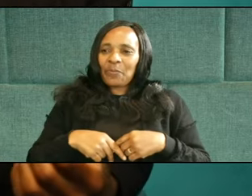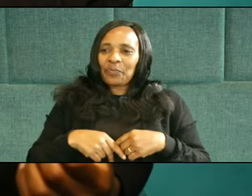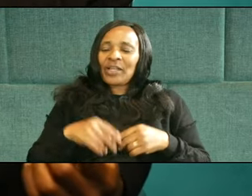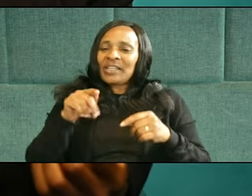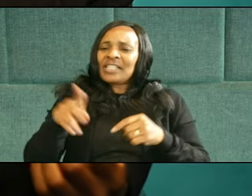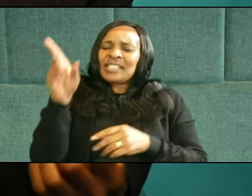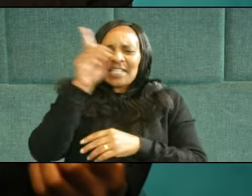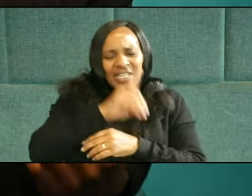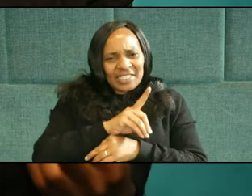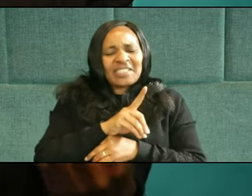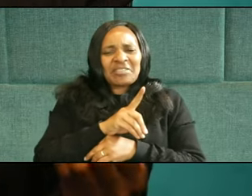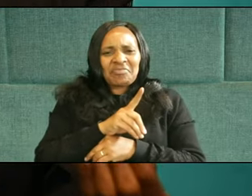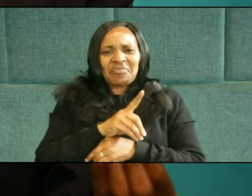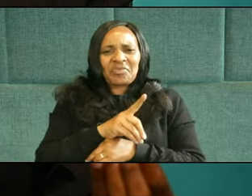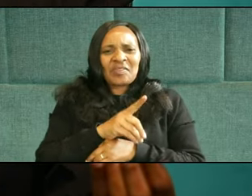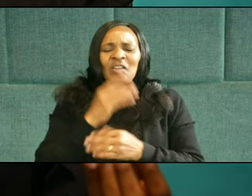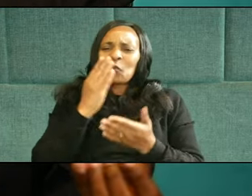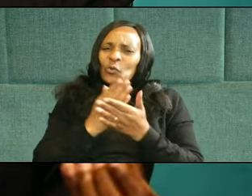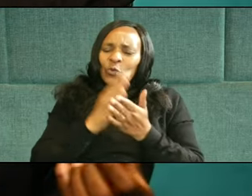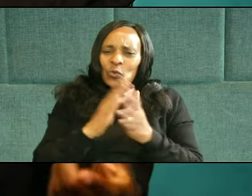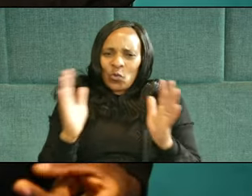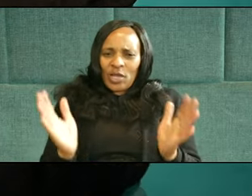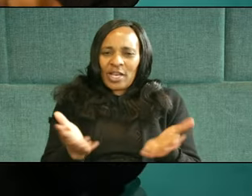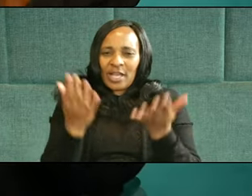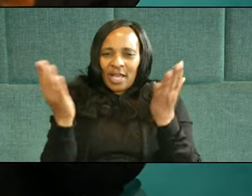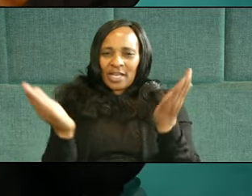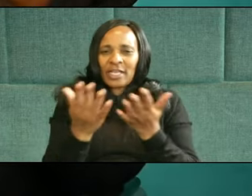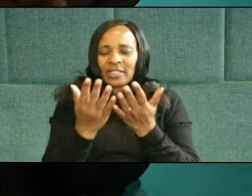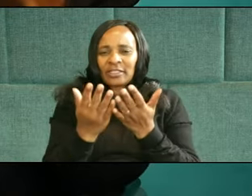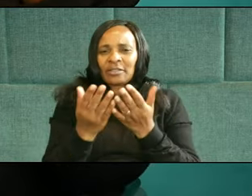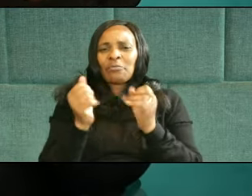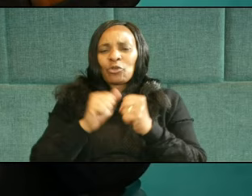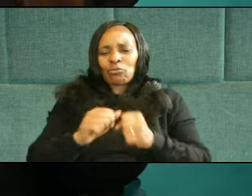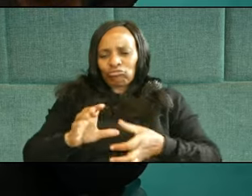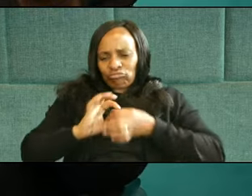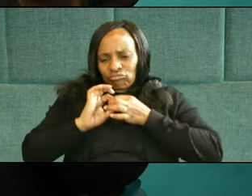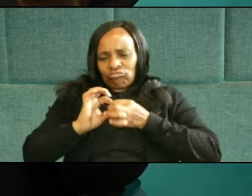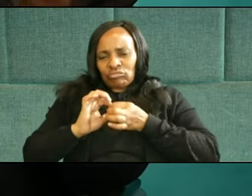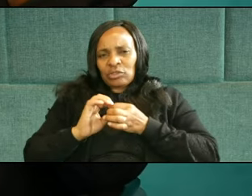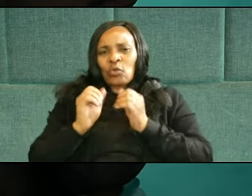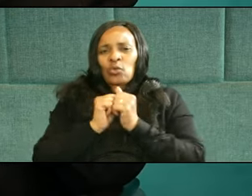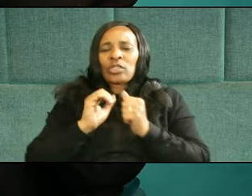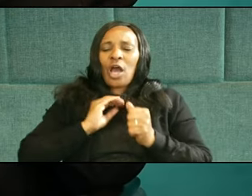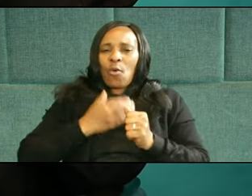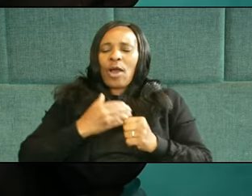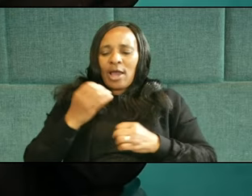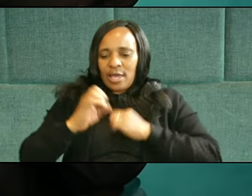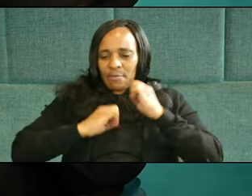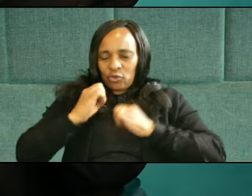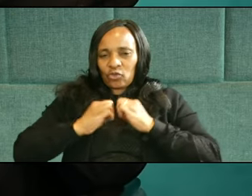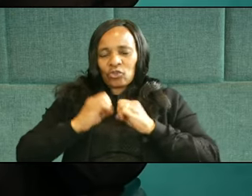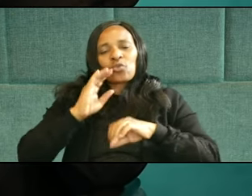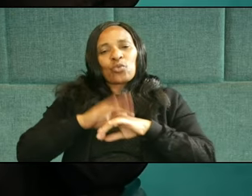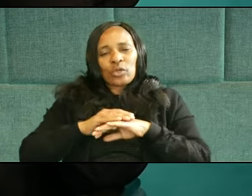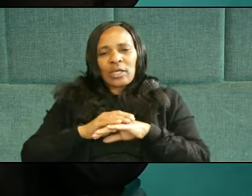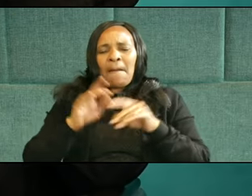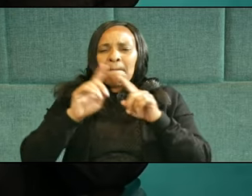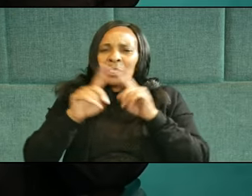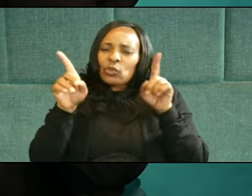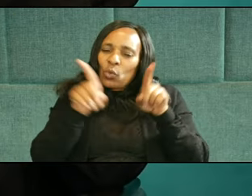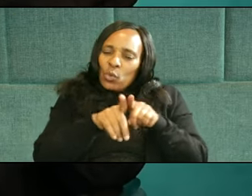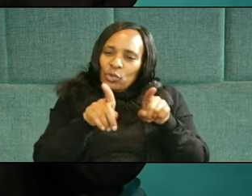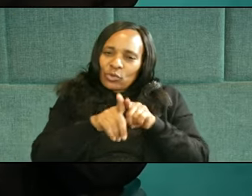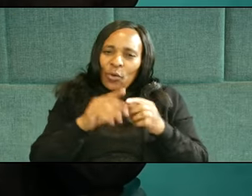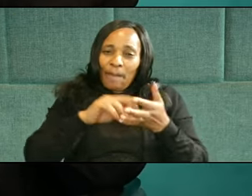days we're really much encouraged to be in tune with our emotions, right? It's a good thing. But it also